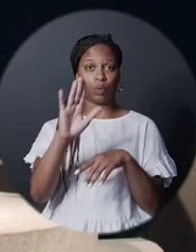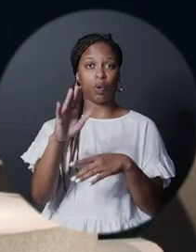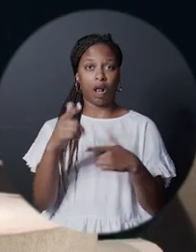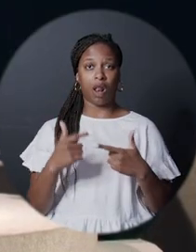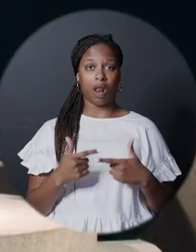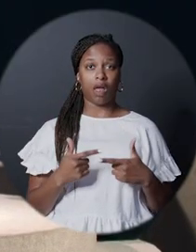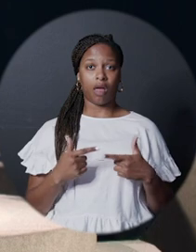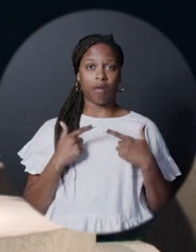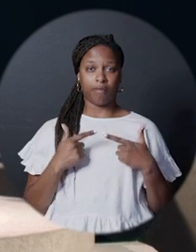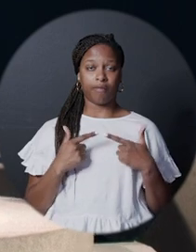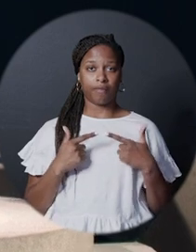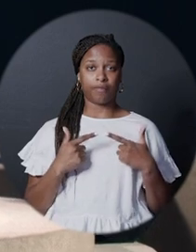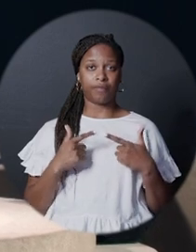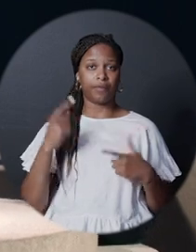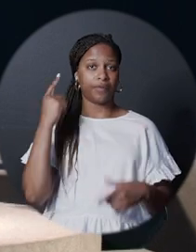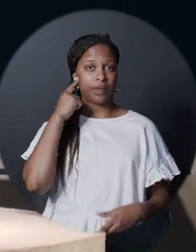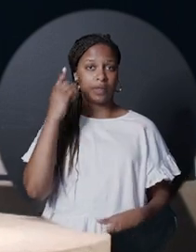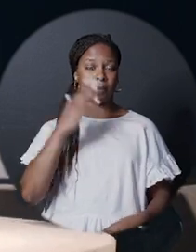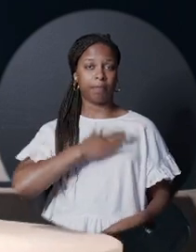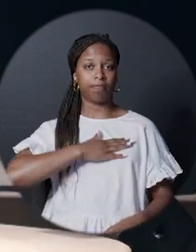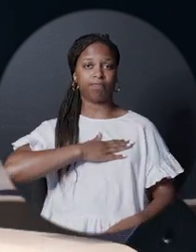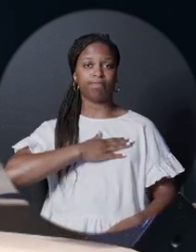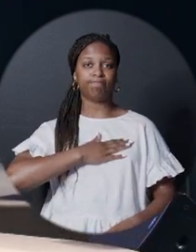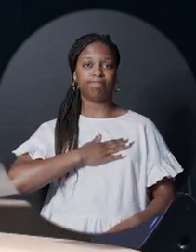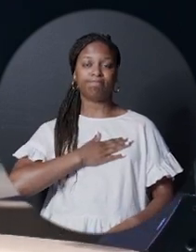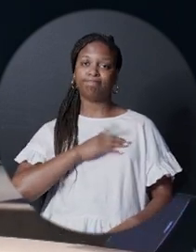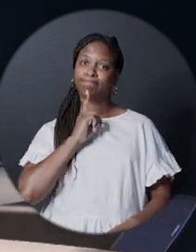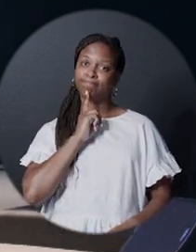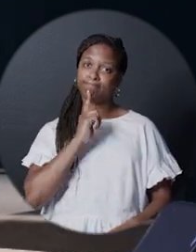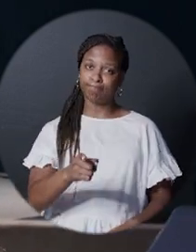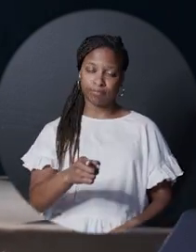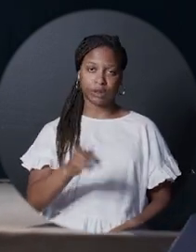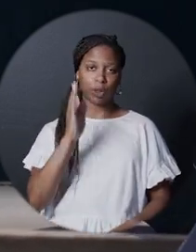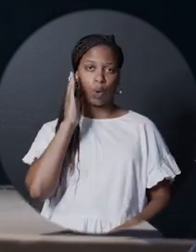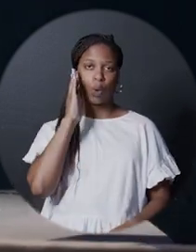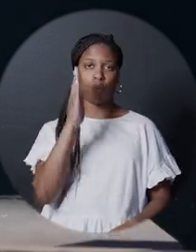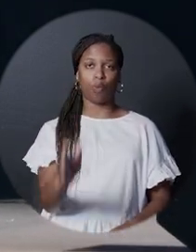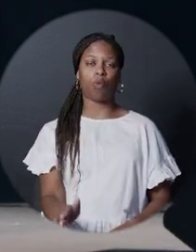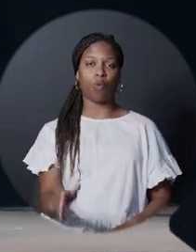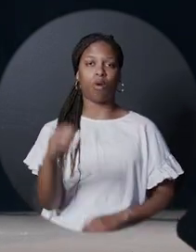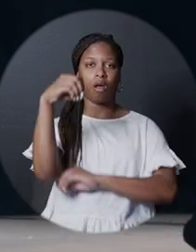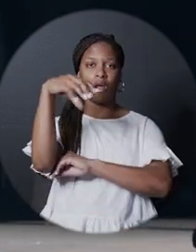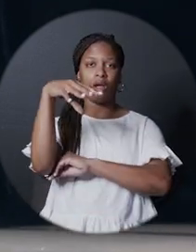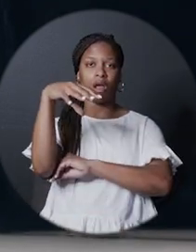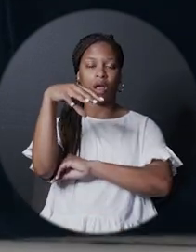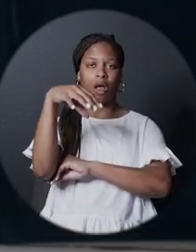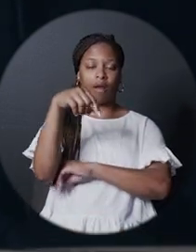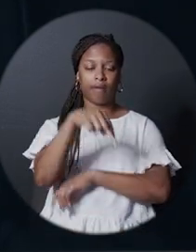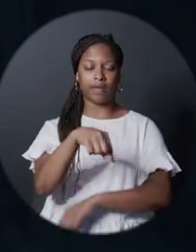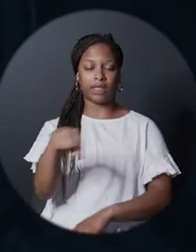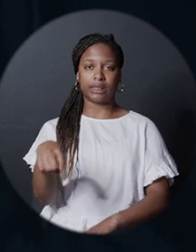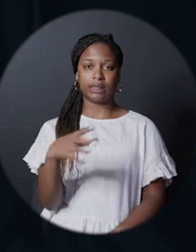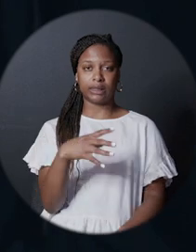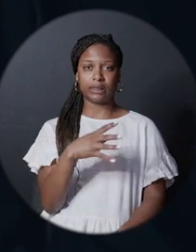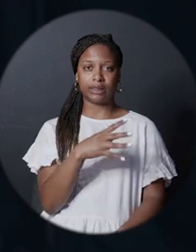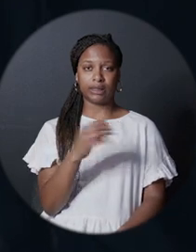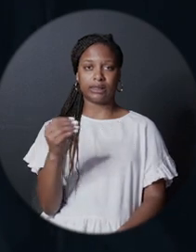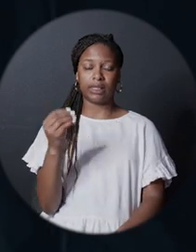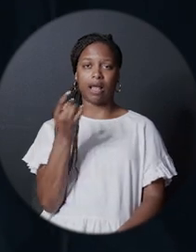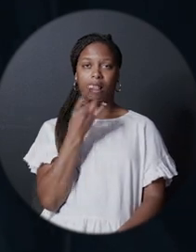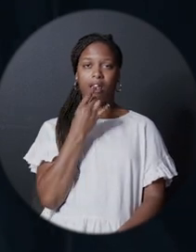word to your life, here is my guarantee to you. This will be a lamp to your